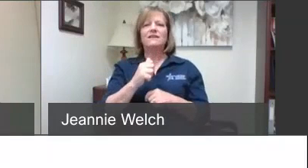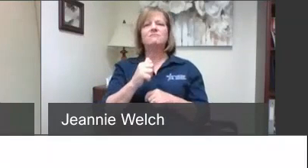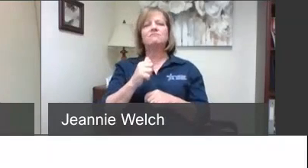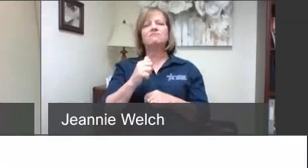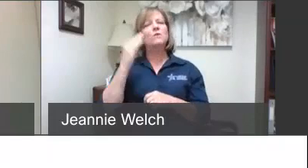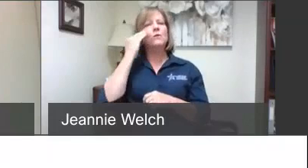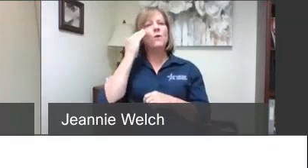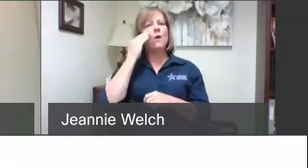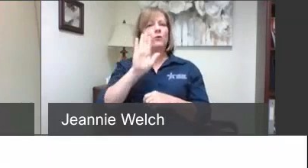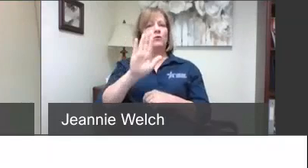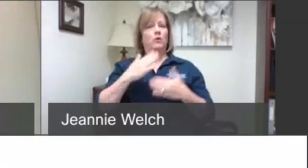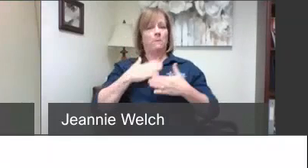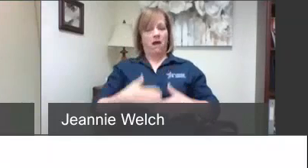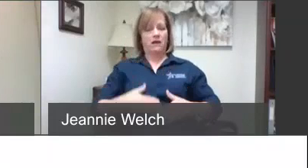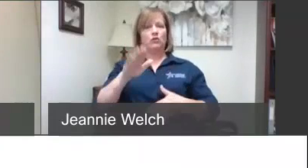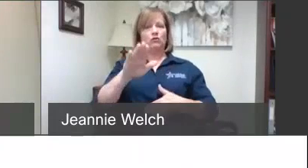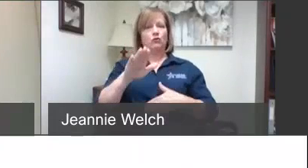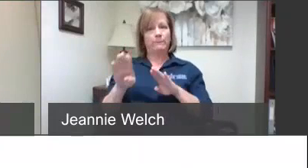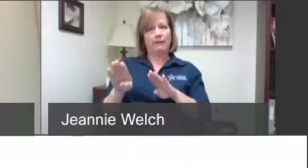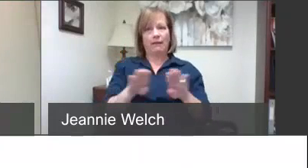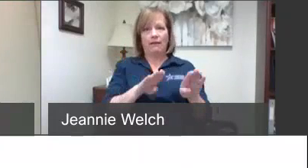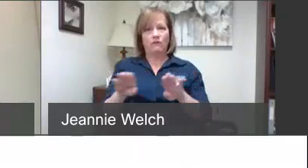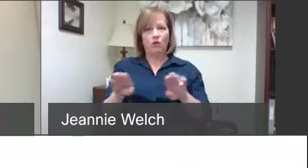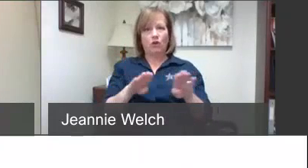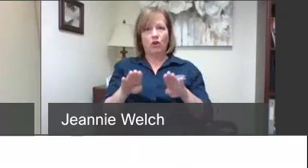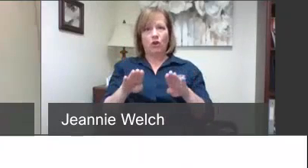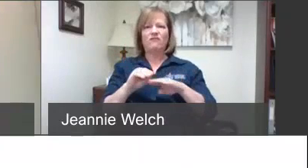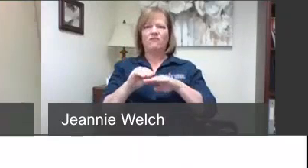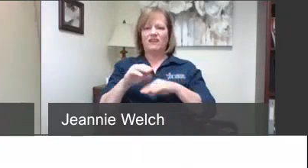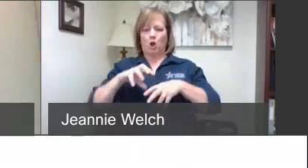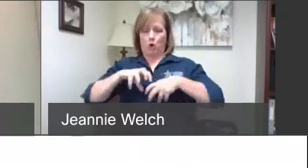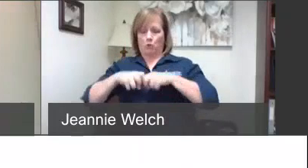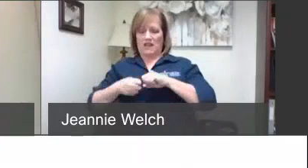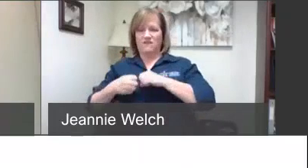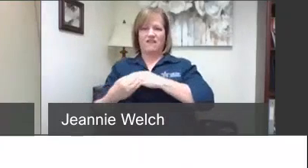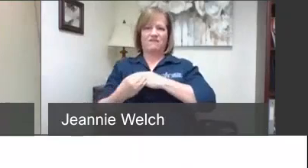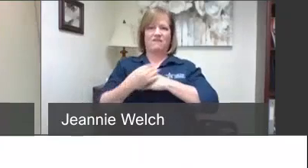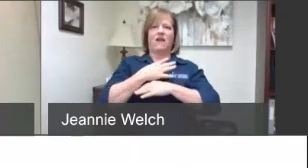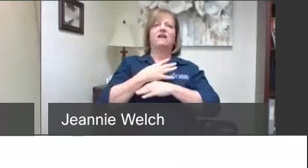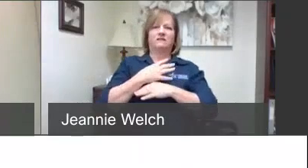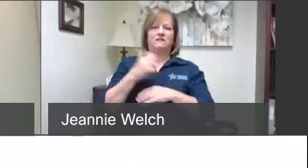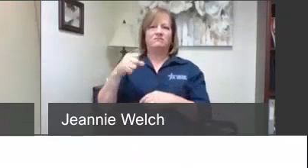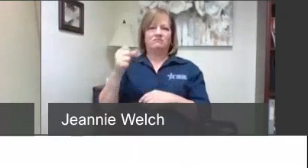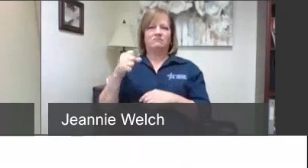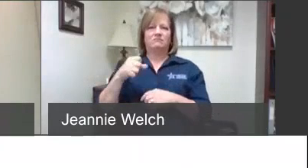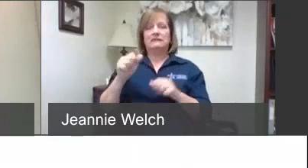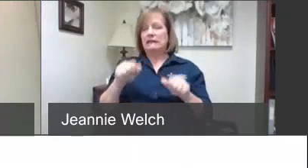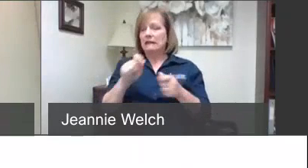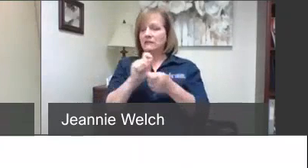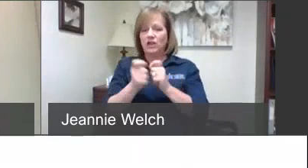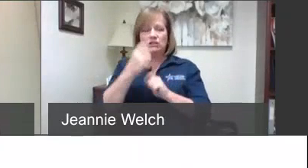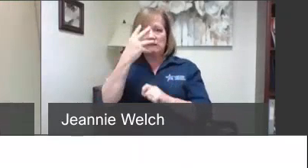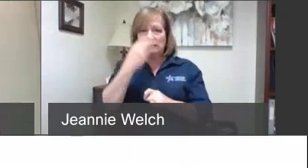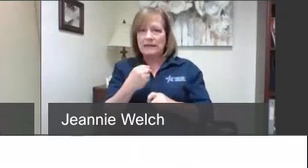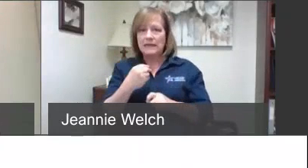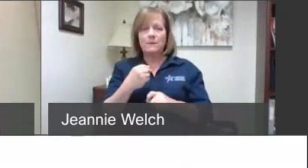our bodies and our behavior is affected by grief. It's our sleep patterns. It's the way